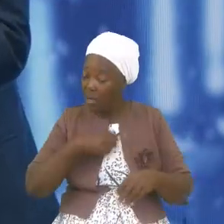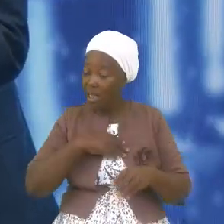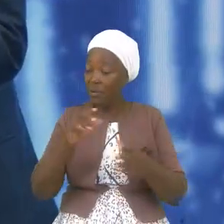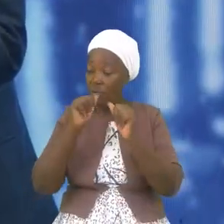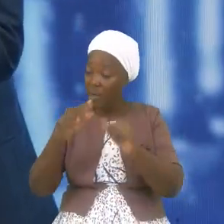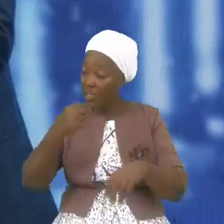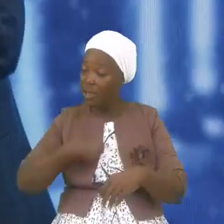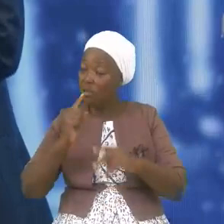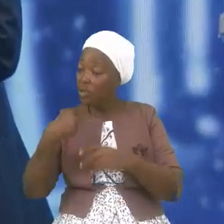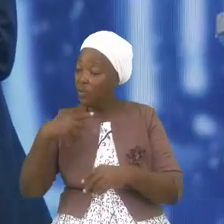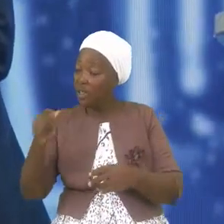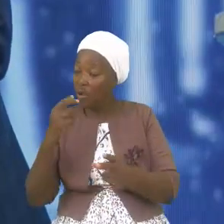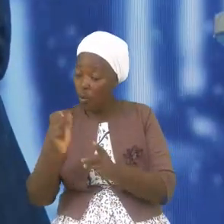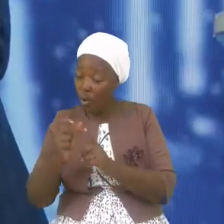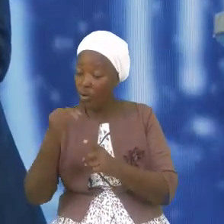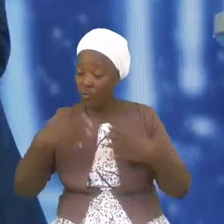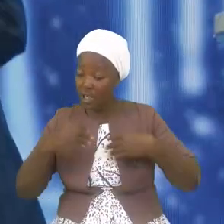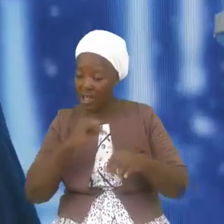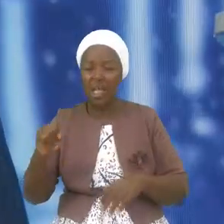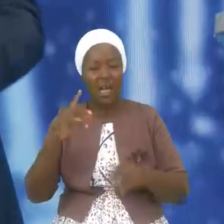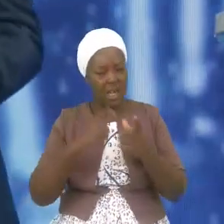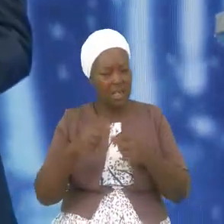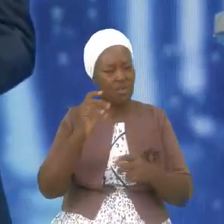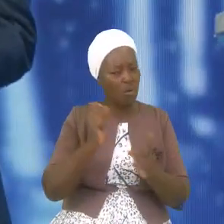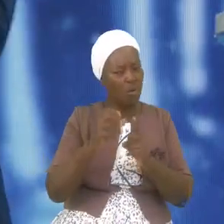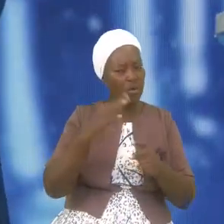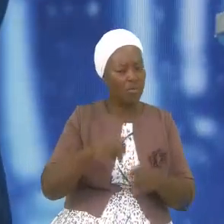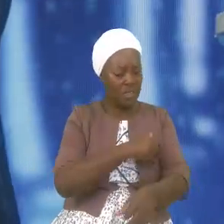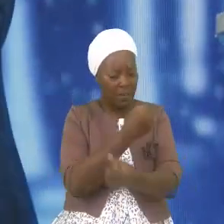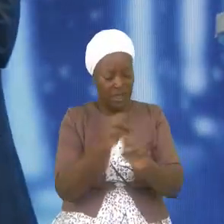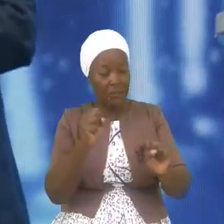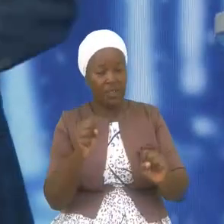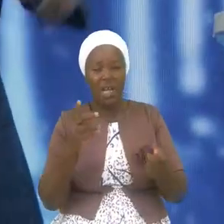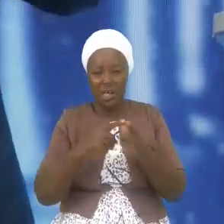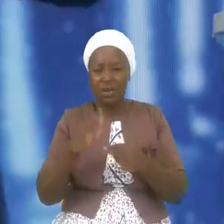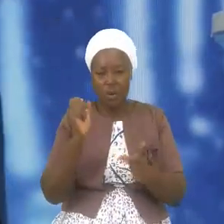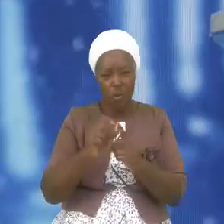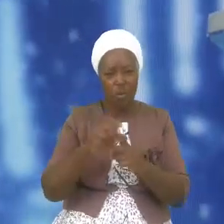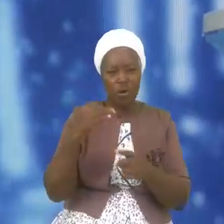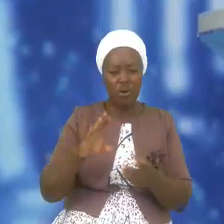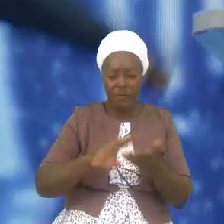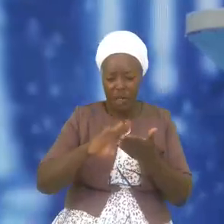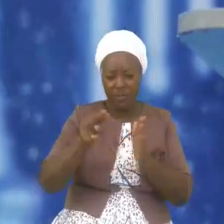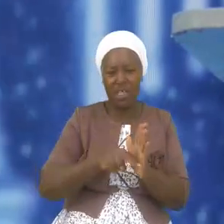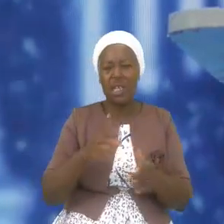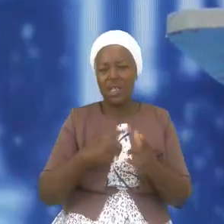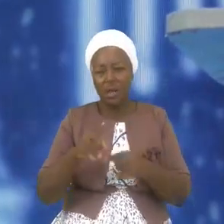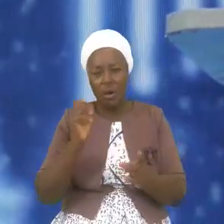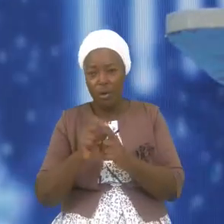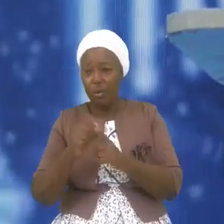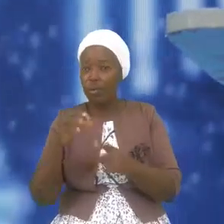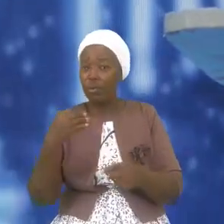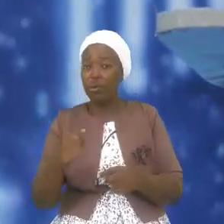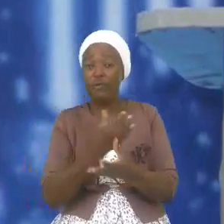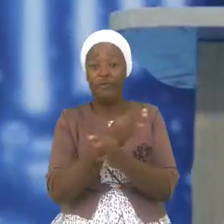of salvation and your word of forgiveness and the word of freedom, then my servant shall